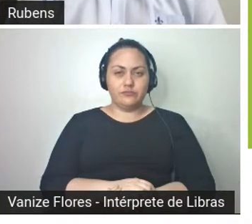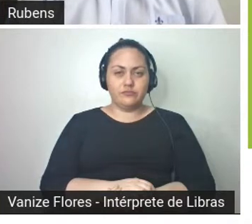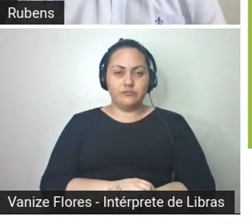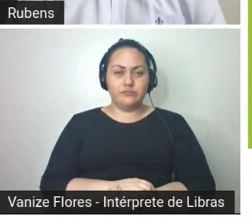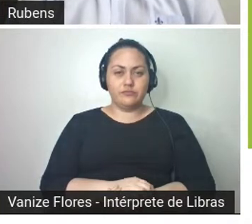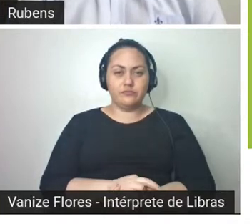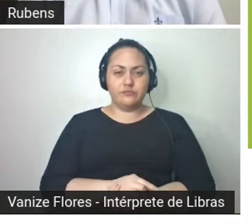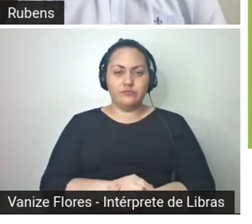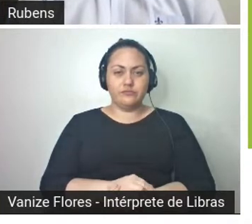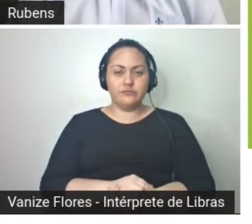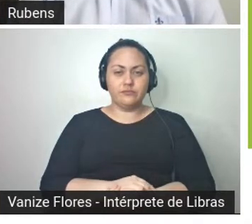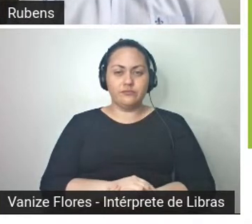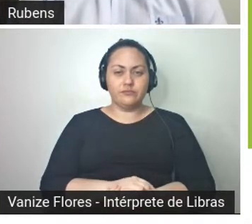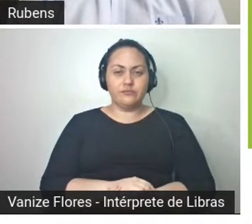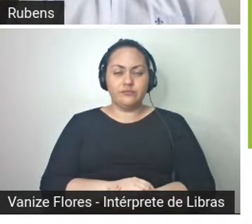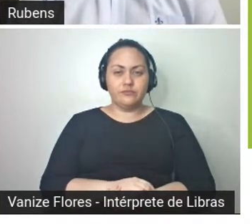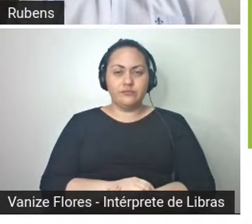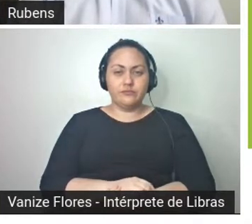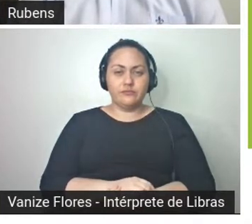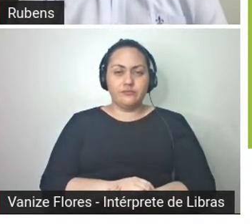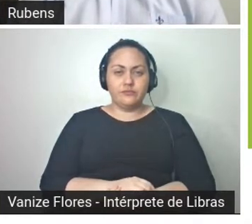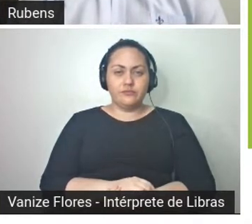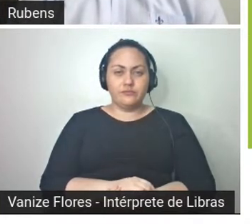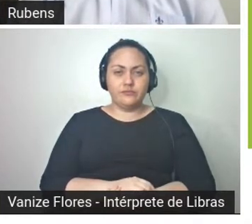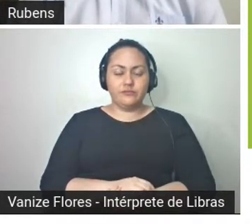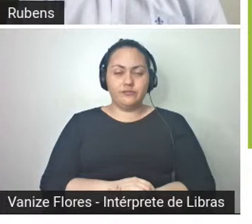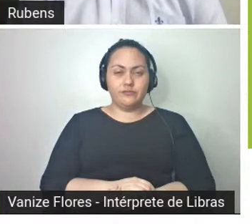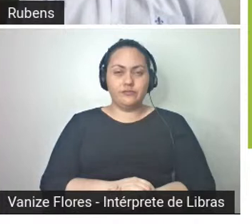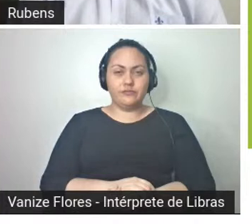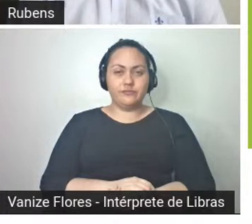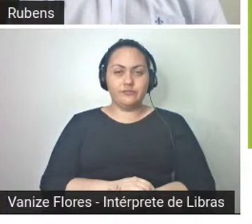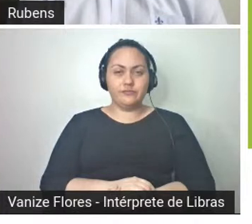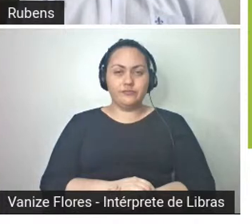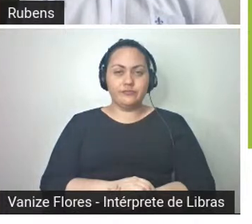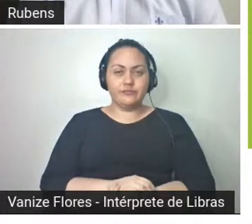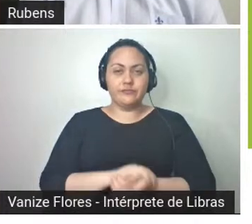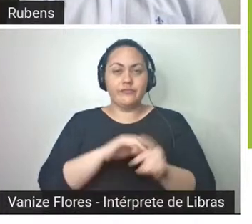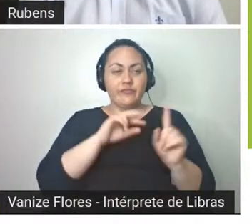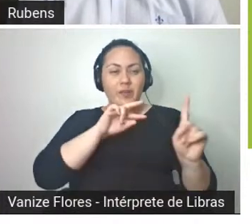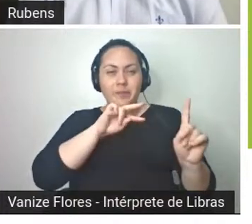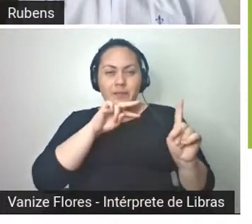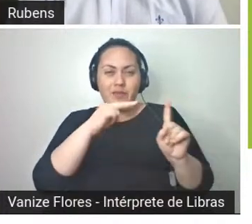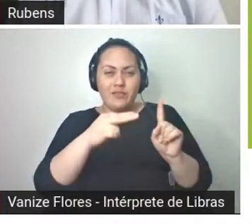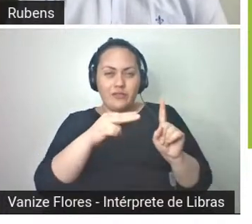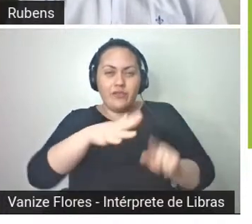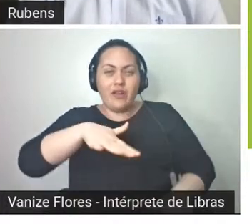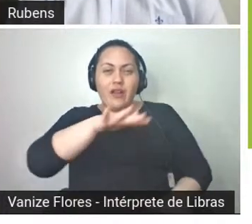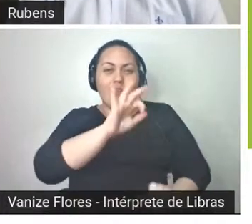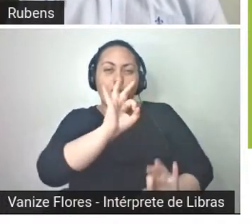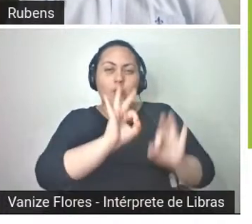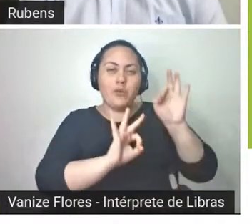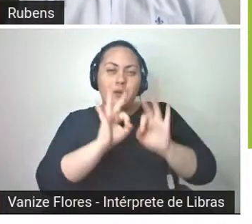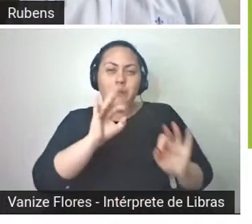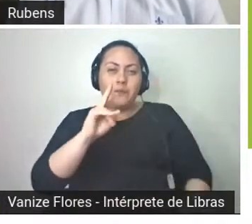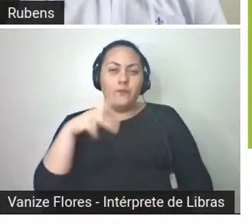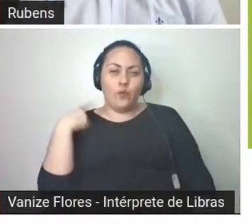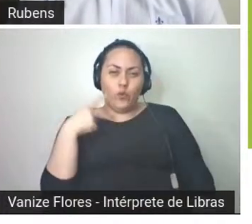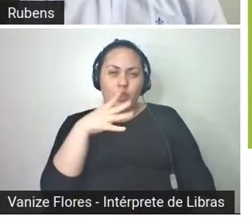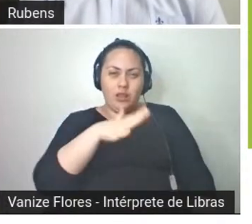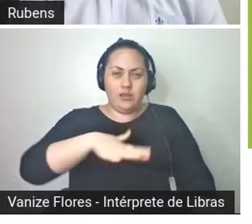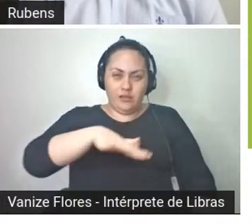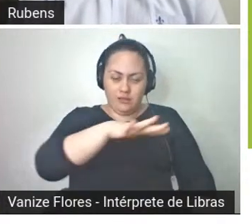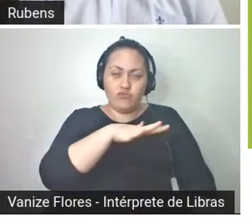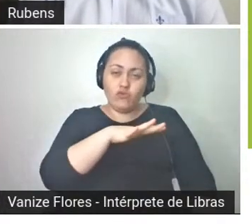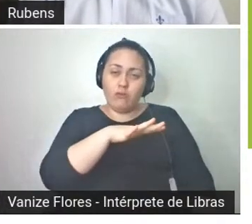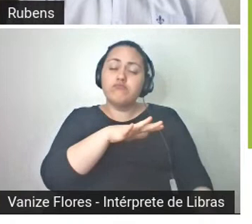Do ponto de vista da organização política, também são